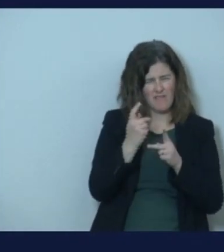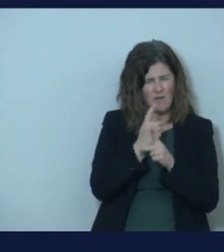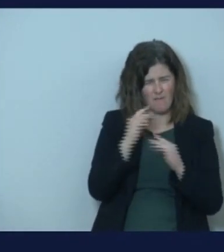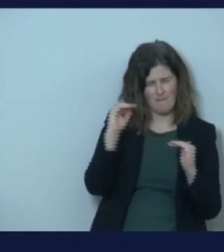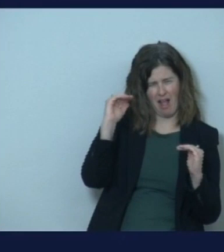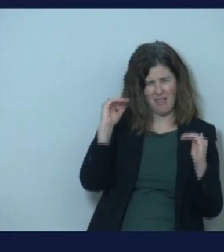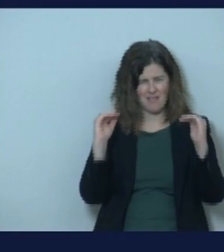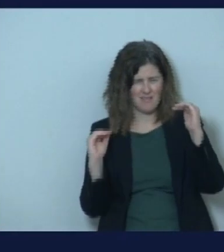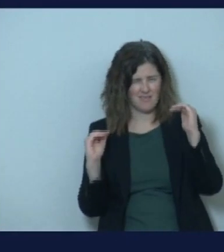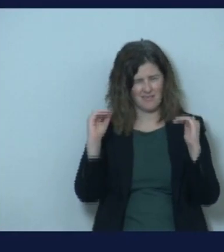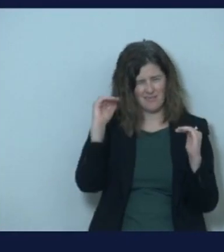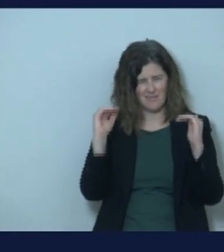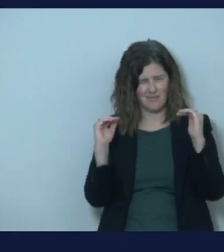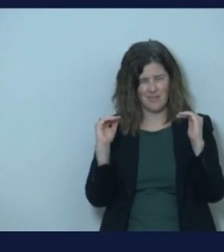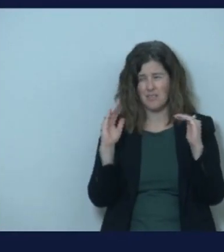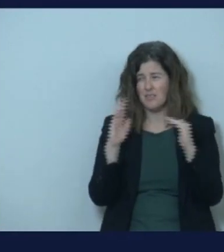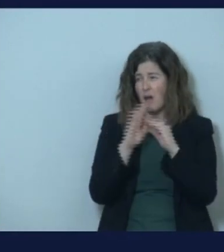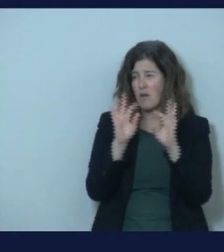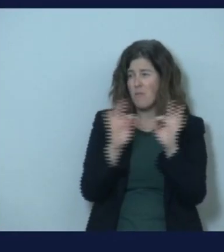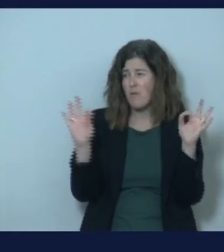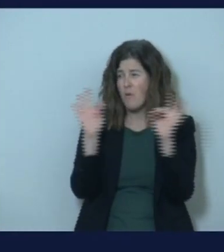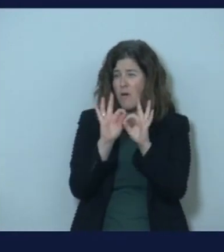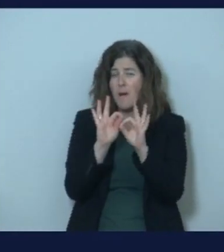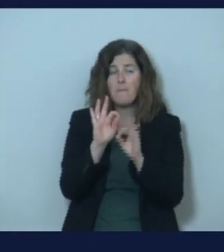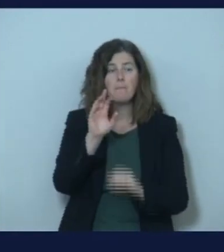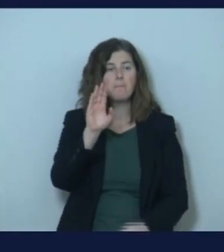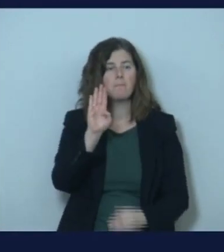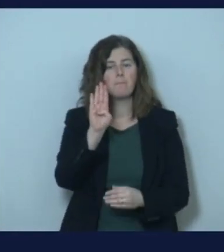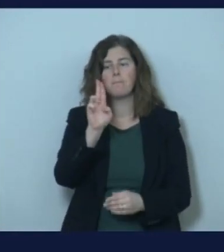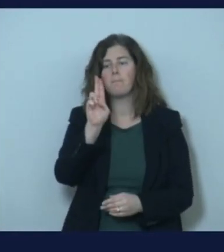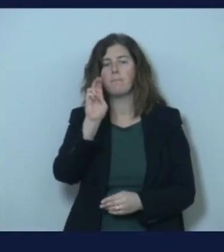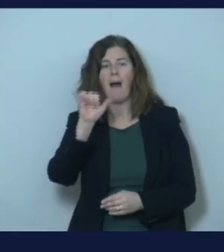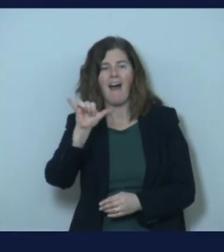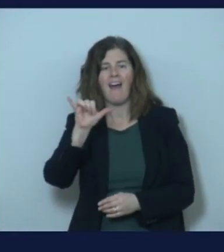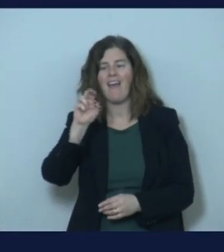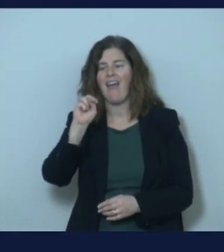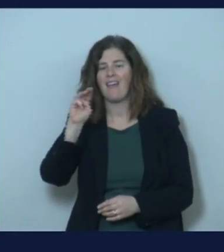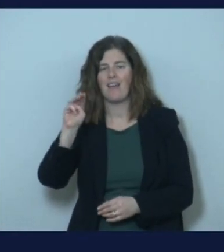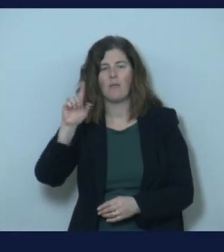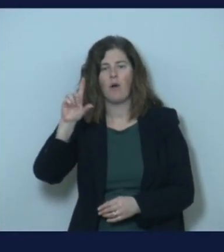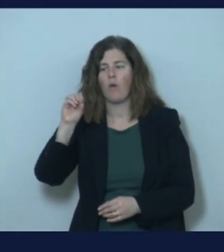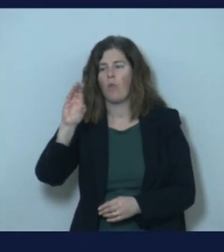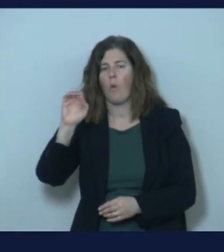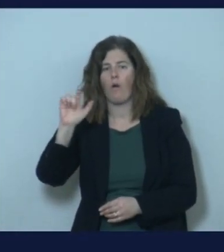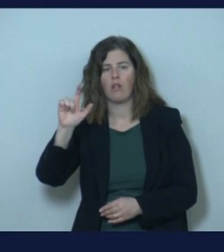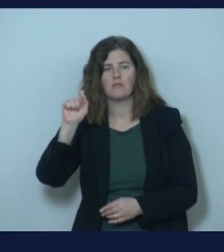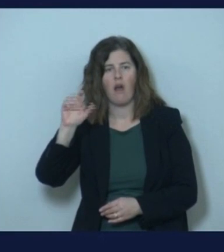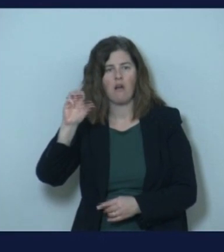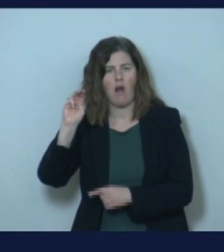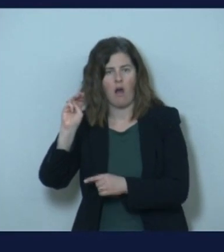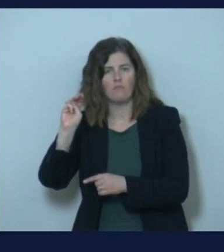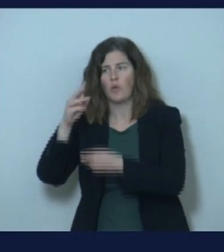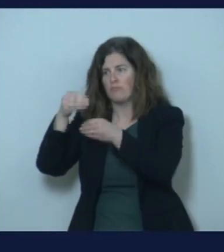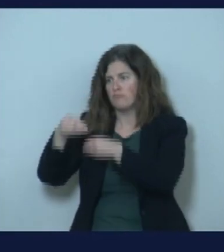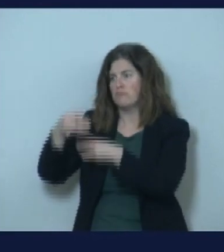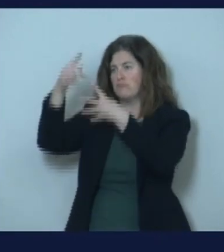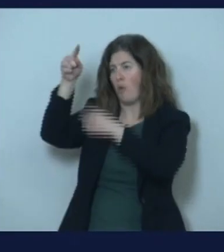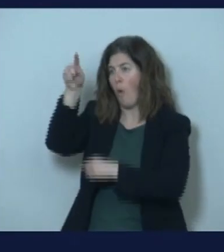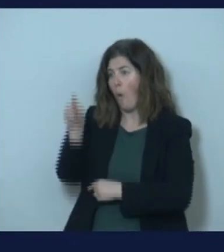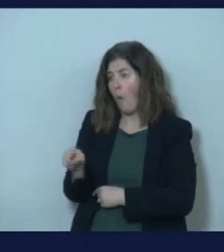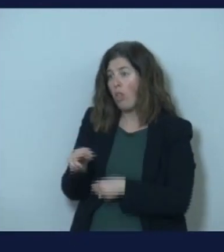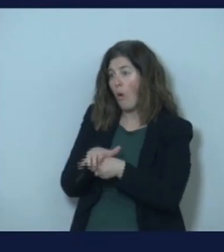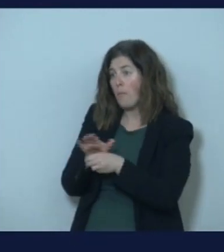it's really important. BuyNMLocal.com is a place that you can go to really see where you can support